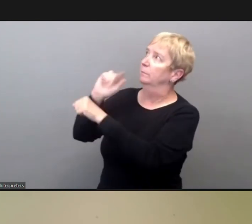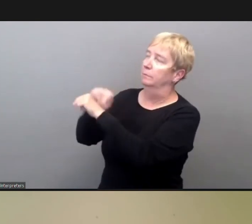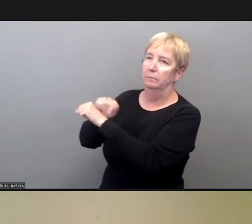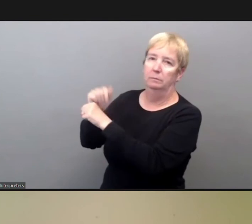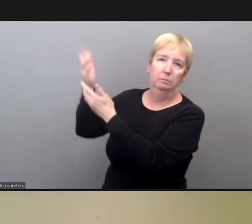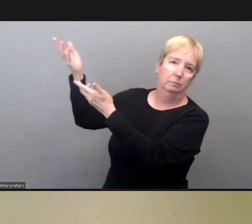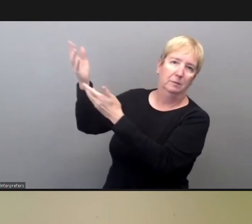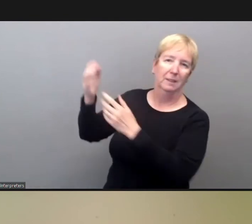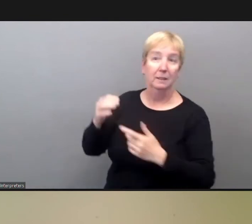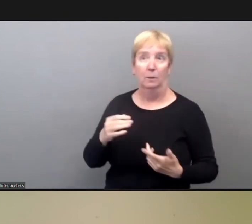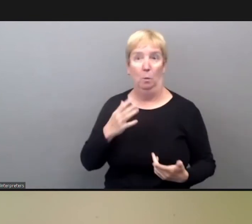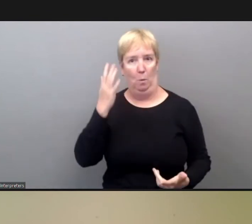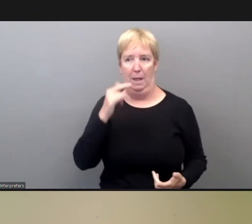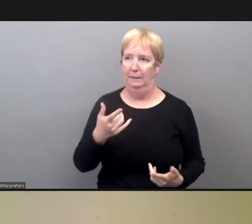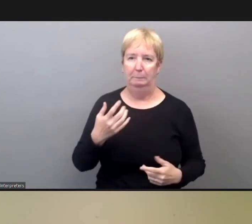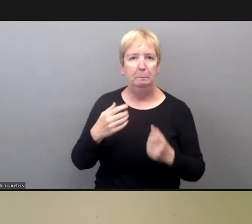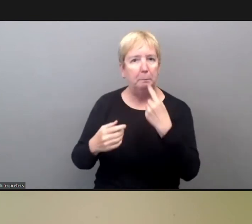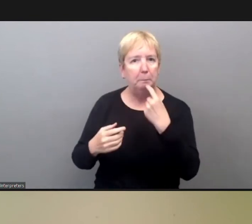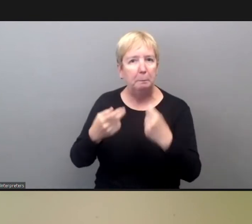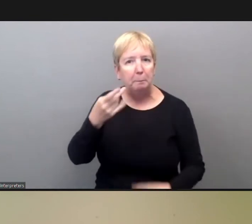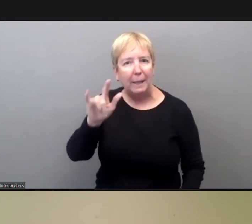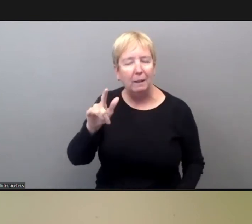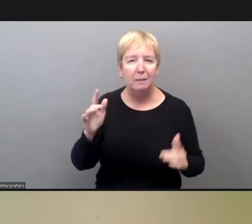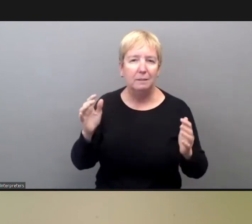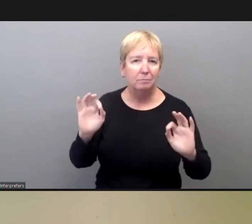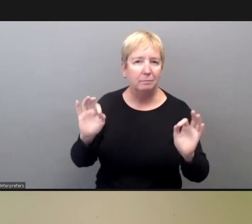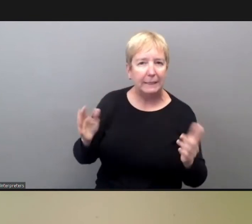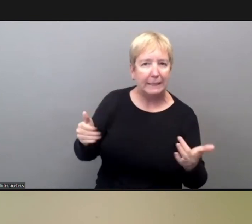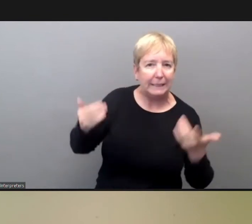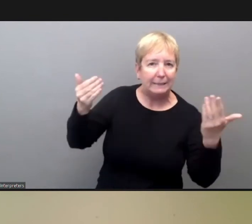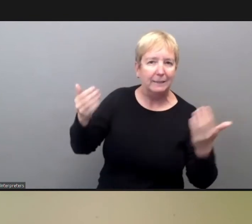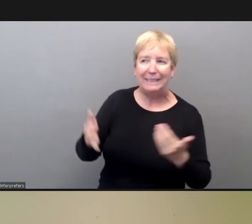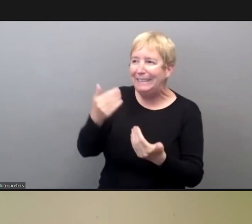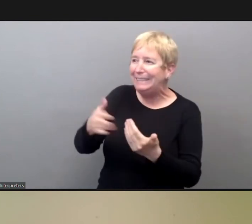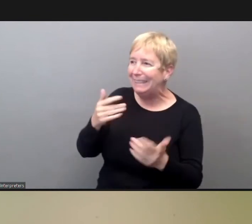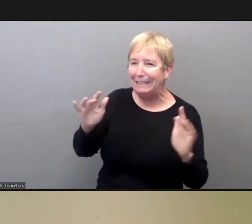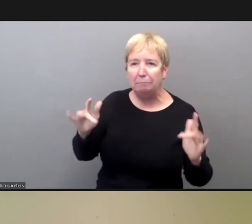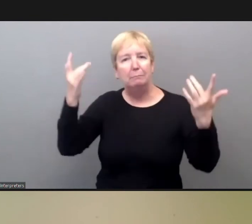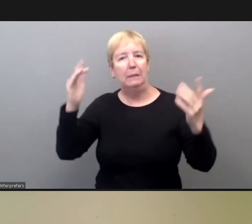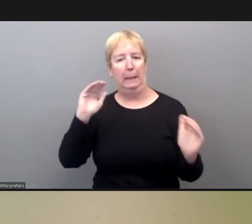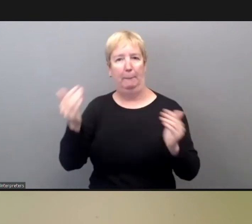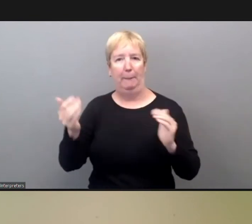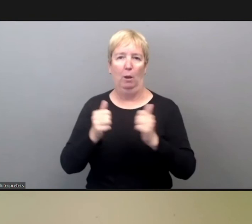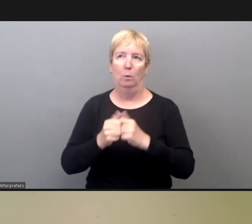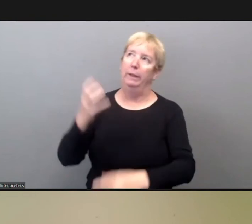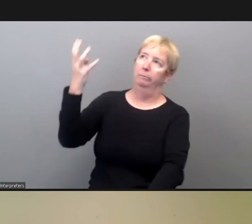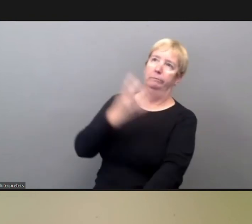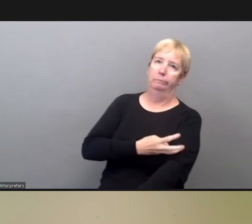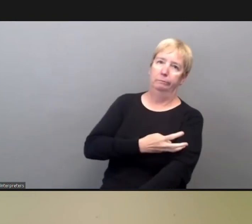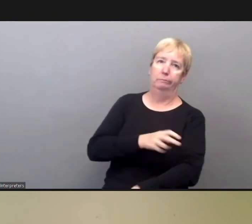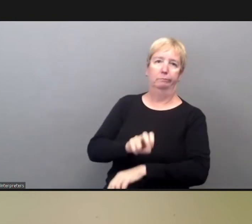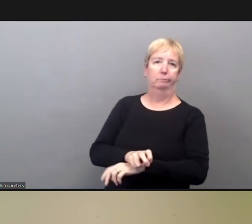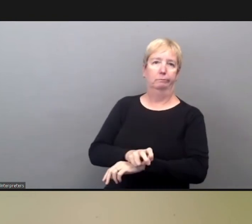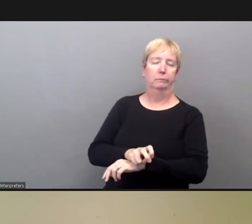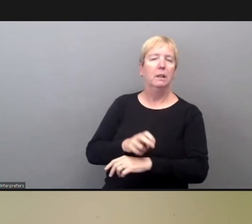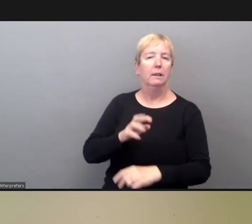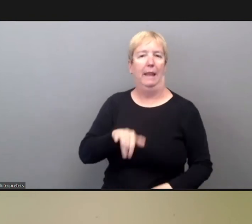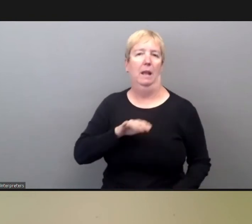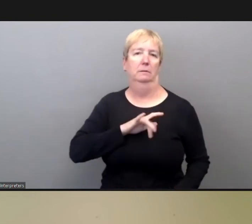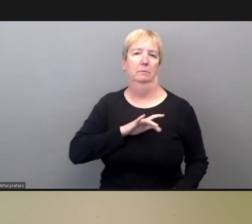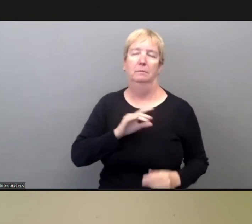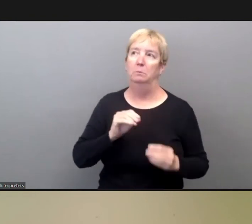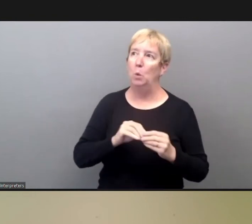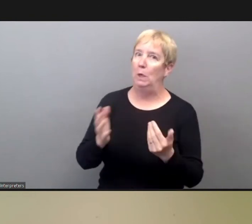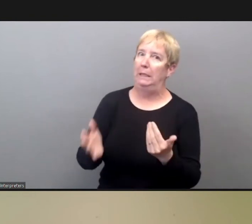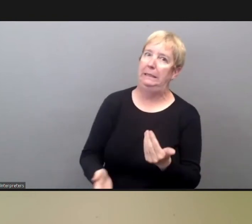taking a pill rather than an IV injection is very attractive and much easier